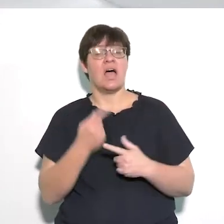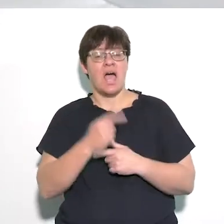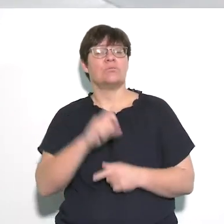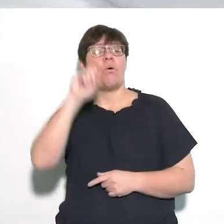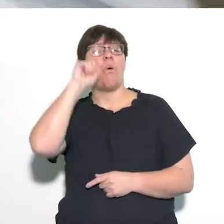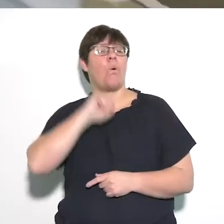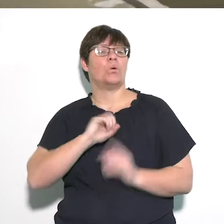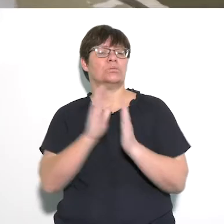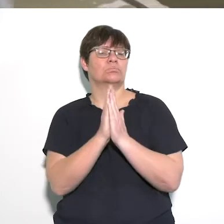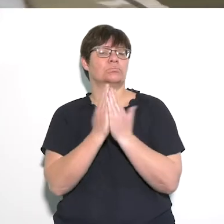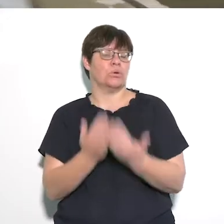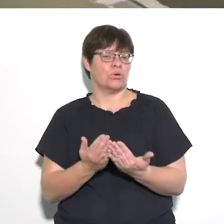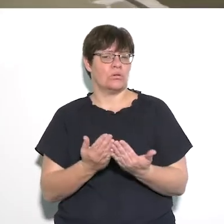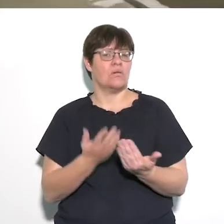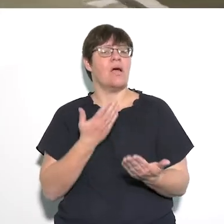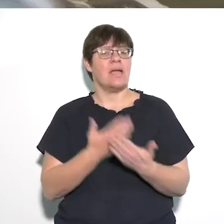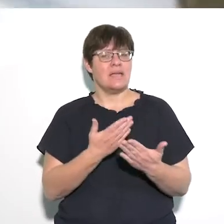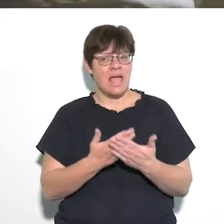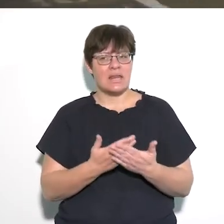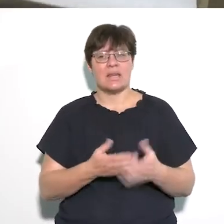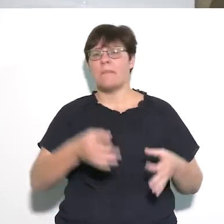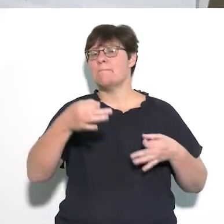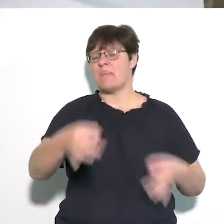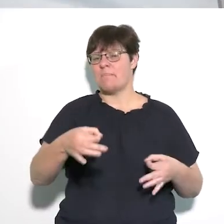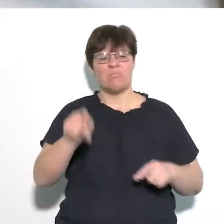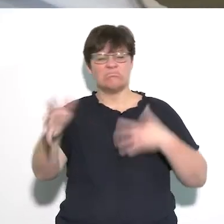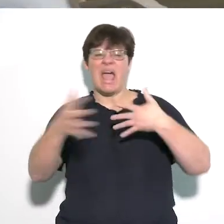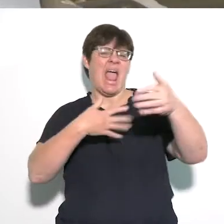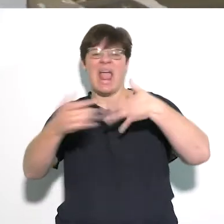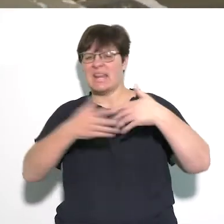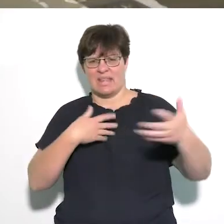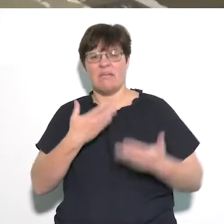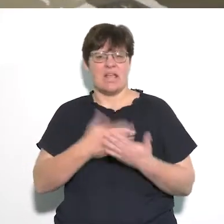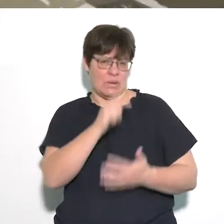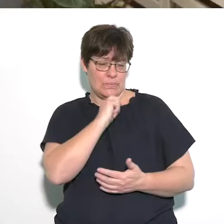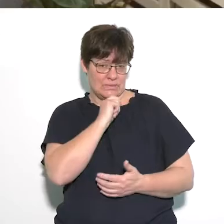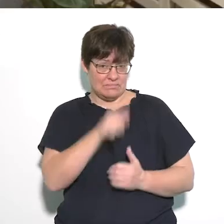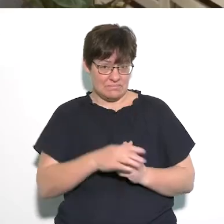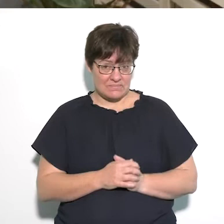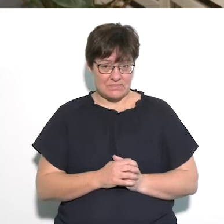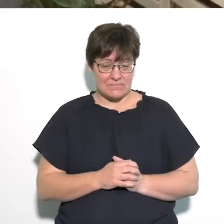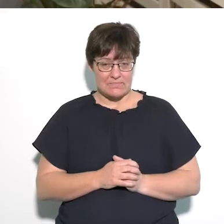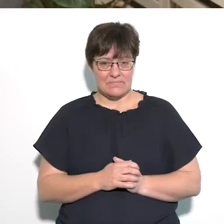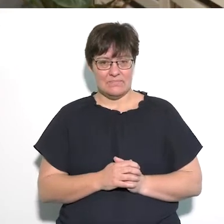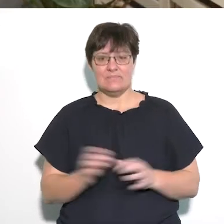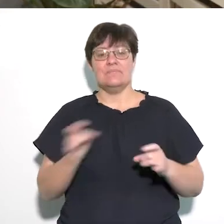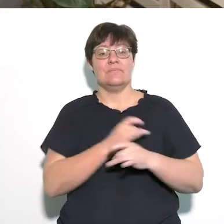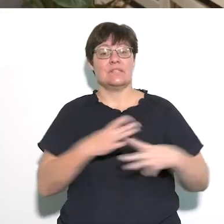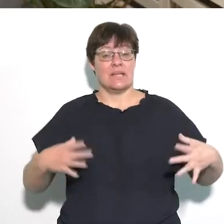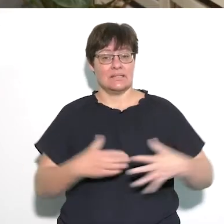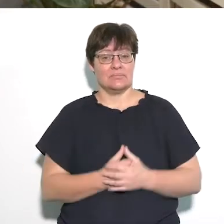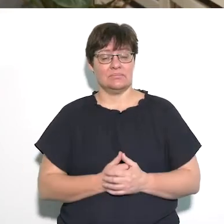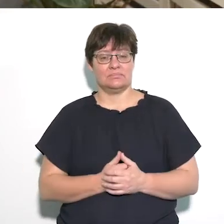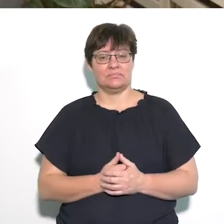an old book that can afford you paper or paper from anywhere that you can get your hands on. So let's get started.